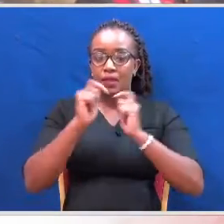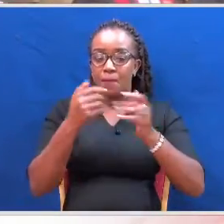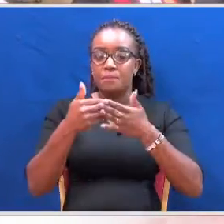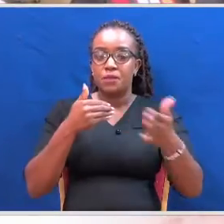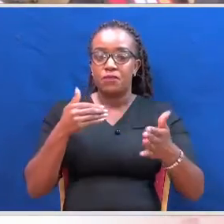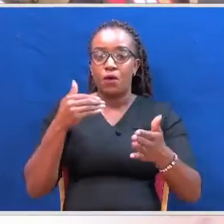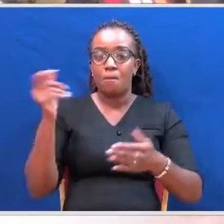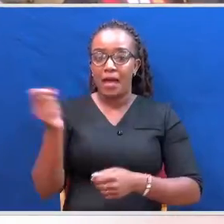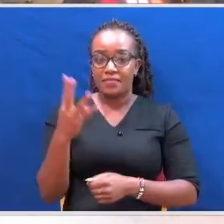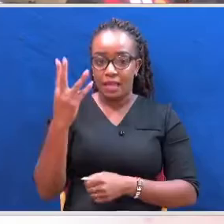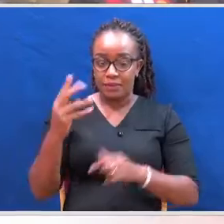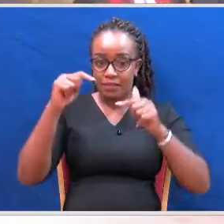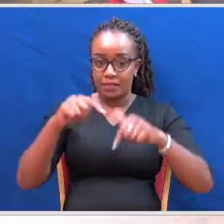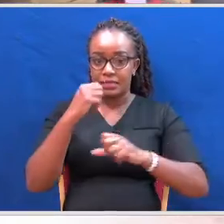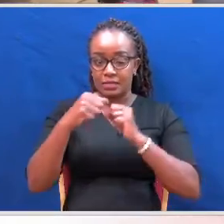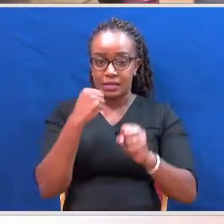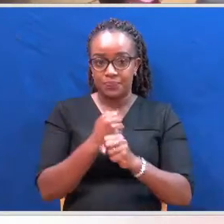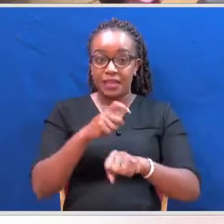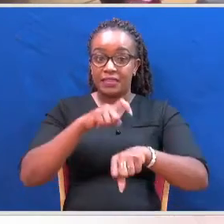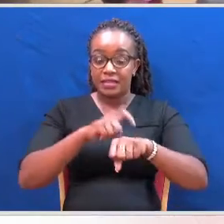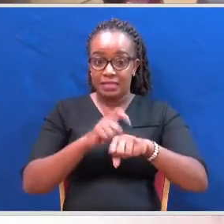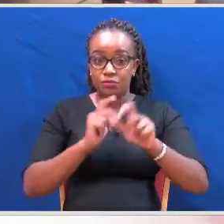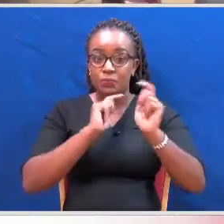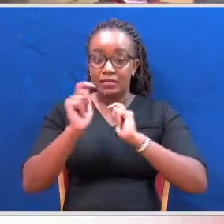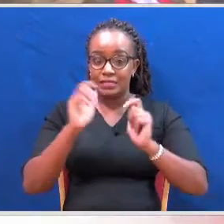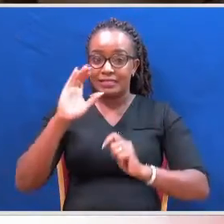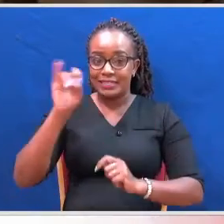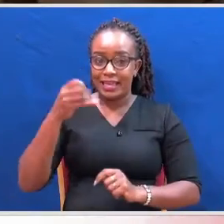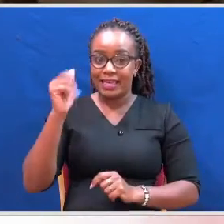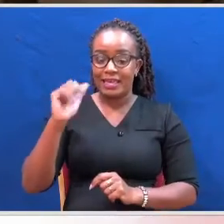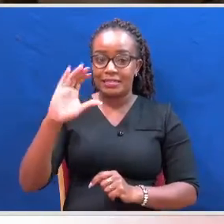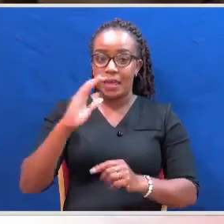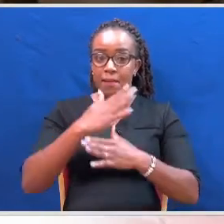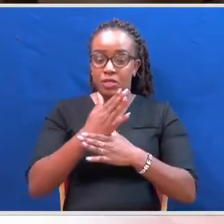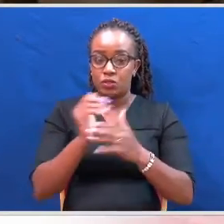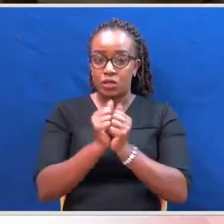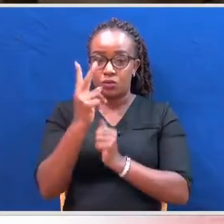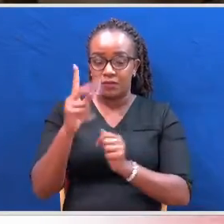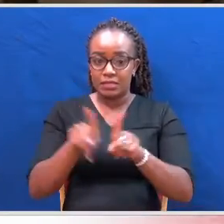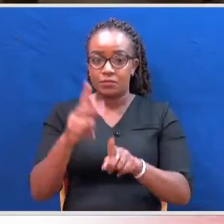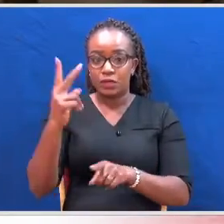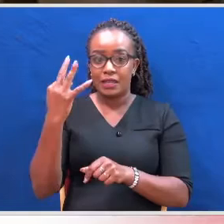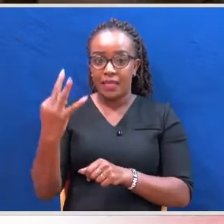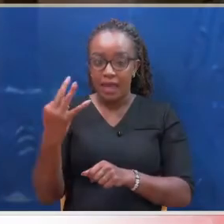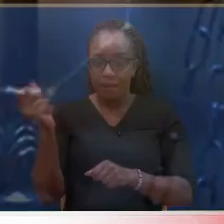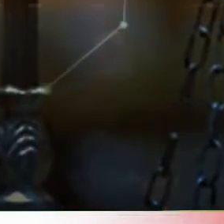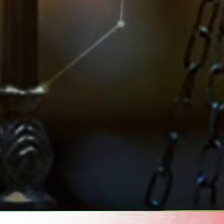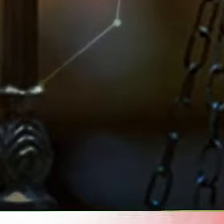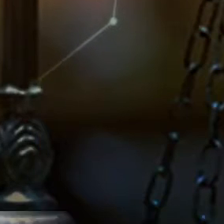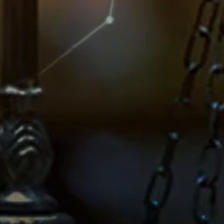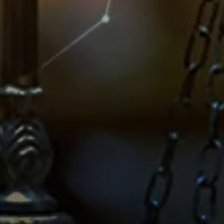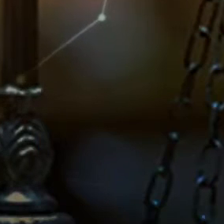this year. The 10 to be interviewed by JSC between 12th and 23rd April in include Said